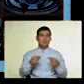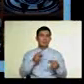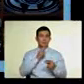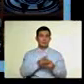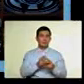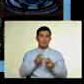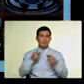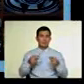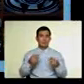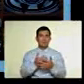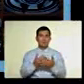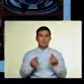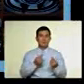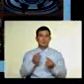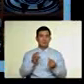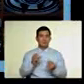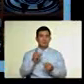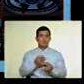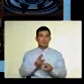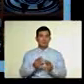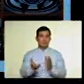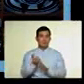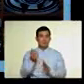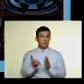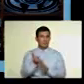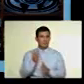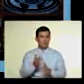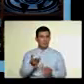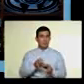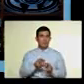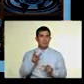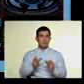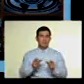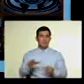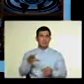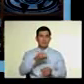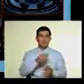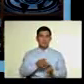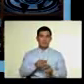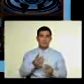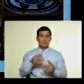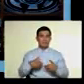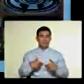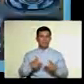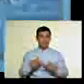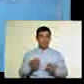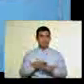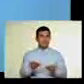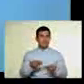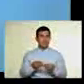metal rudalari, tuzlar qazib olinadi va ular inson xo'jalik faoliyatida foydalaniladi.